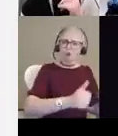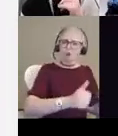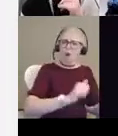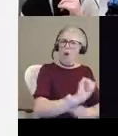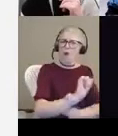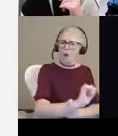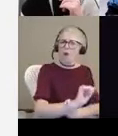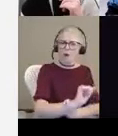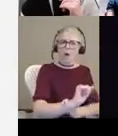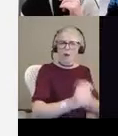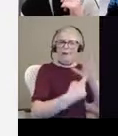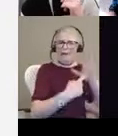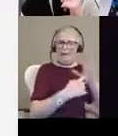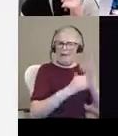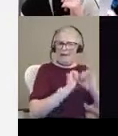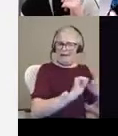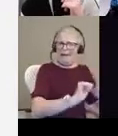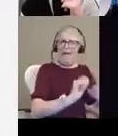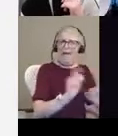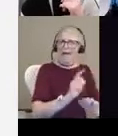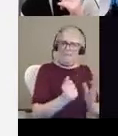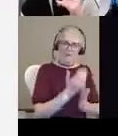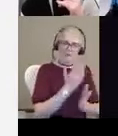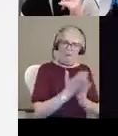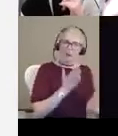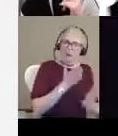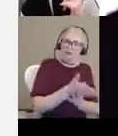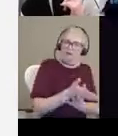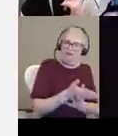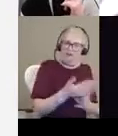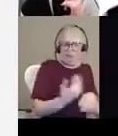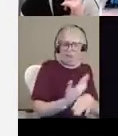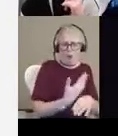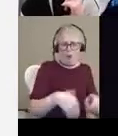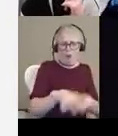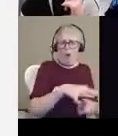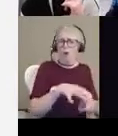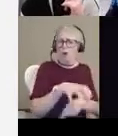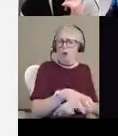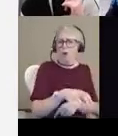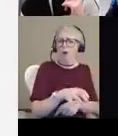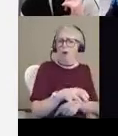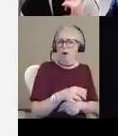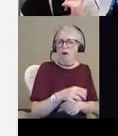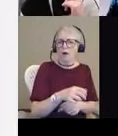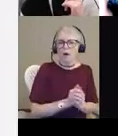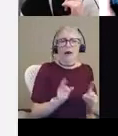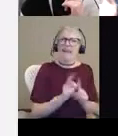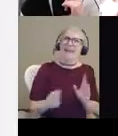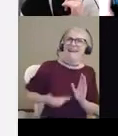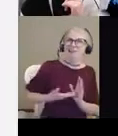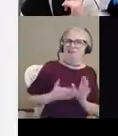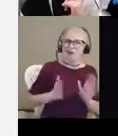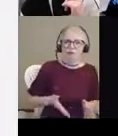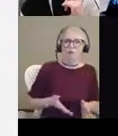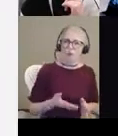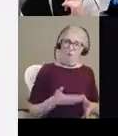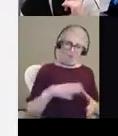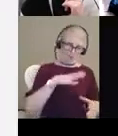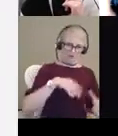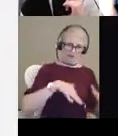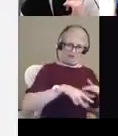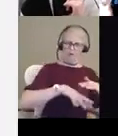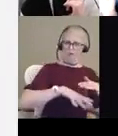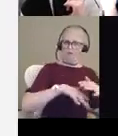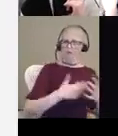very key for them is having that accessibility in the workflow. So it's not an extra thing that you have to do at the end. But this example on the